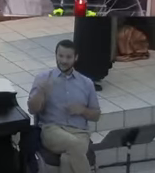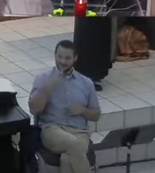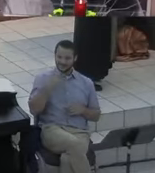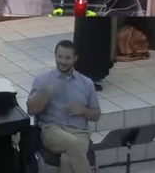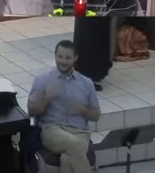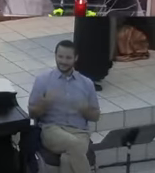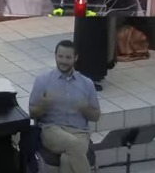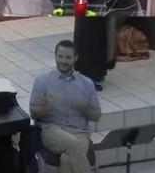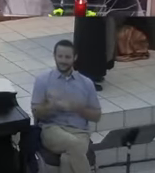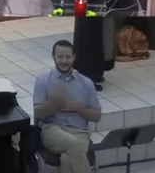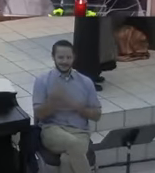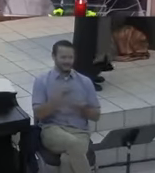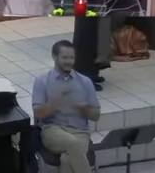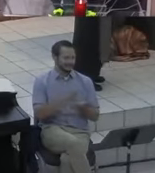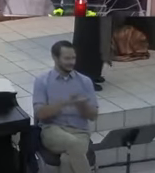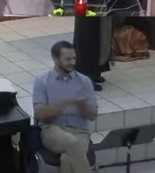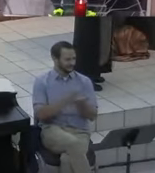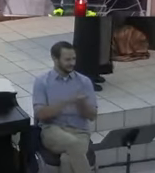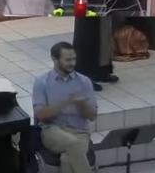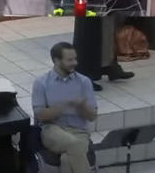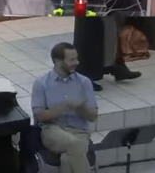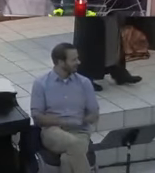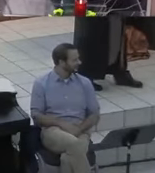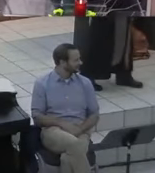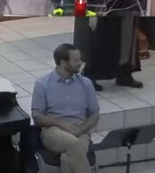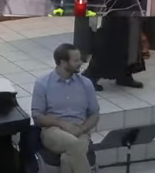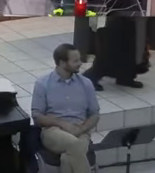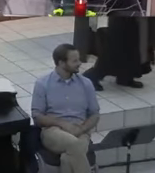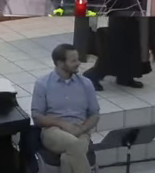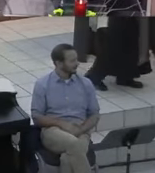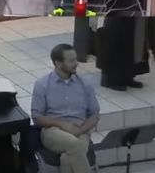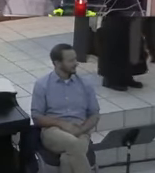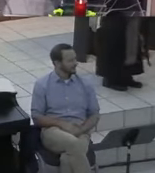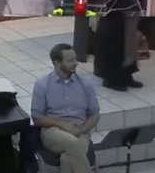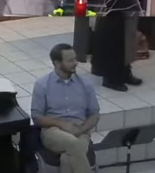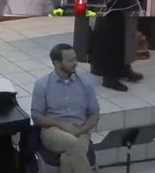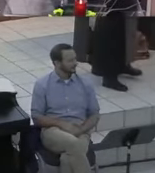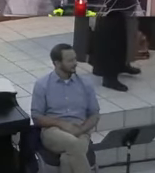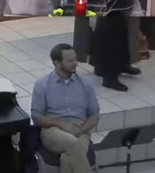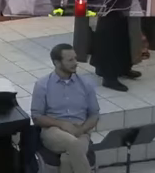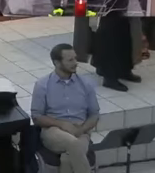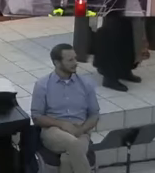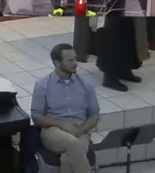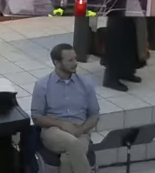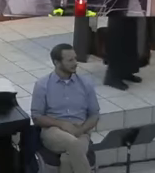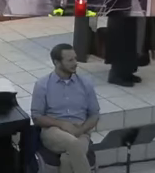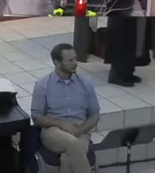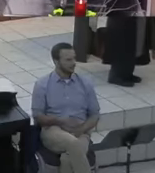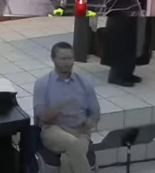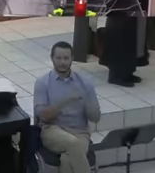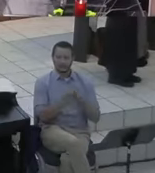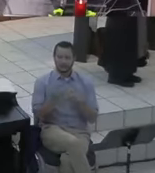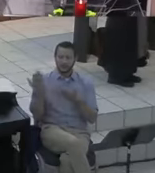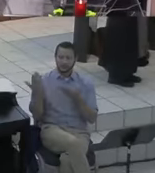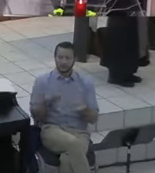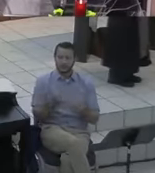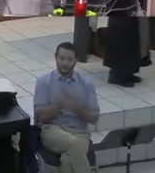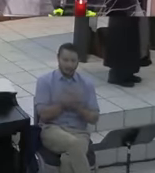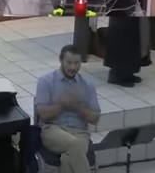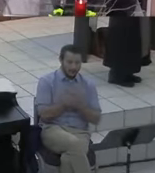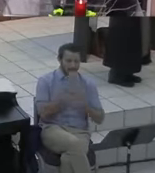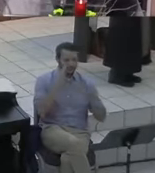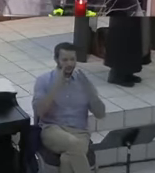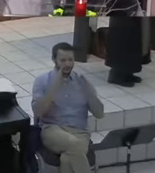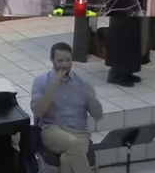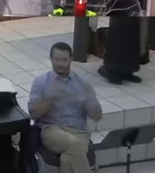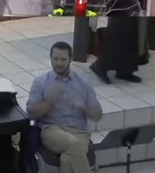and we wish her a happy birthday. I also bring you love and greetings today from Lauren